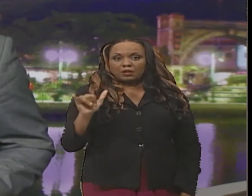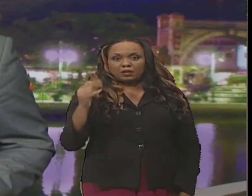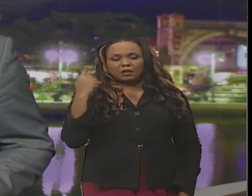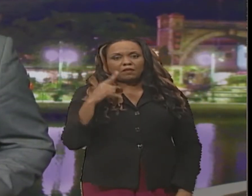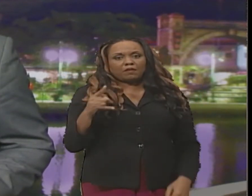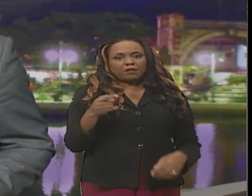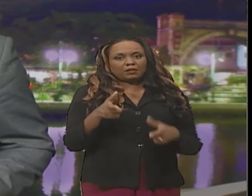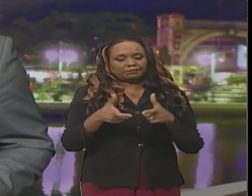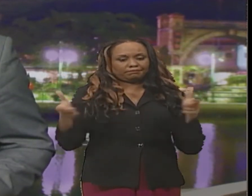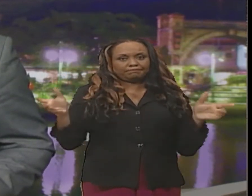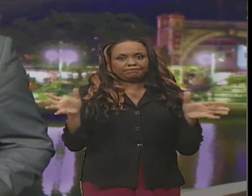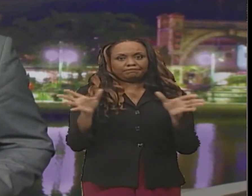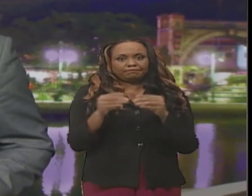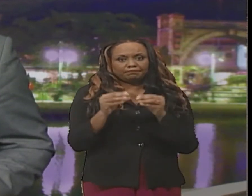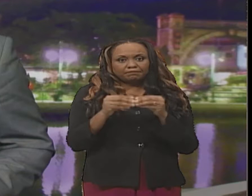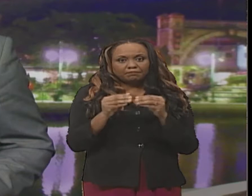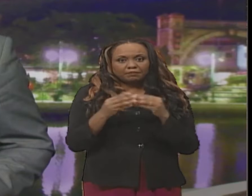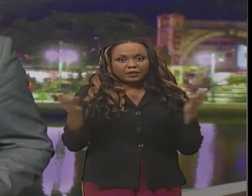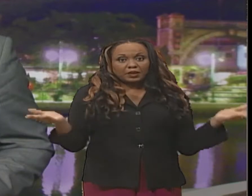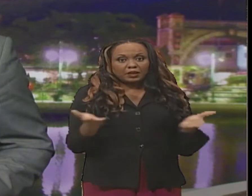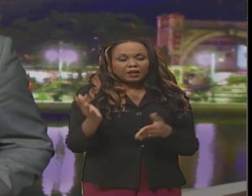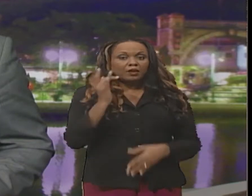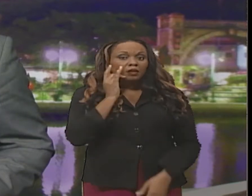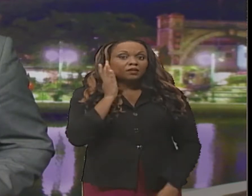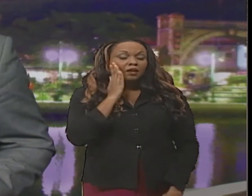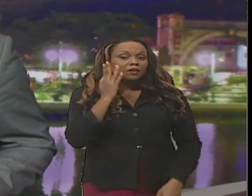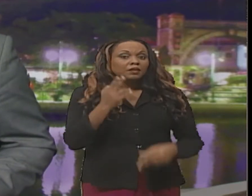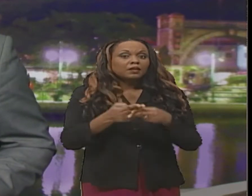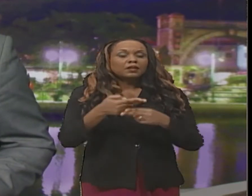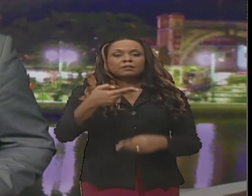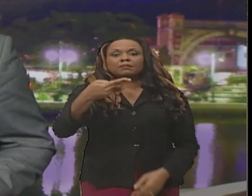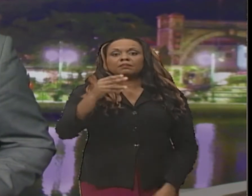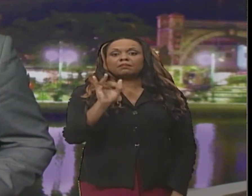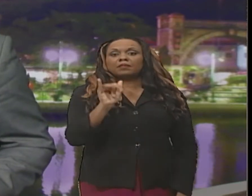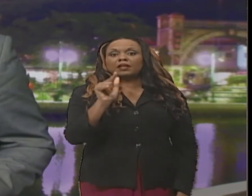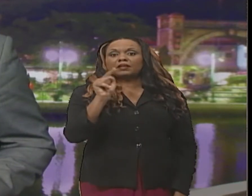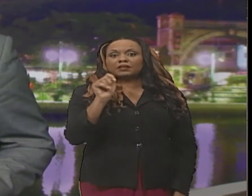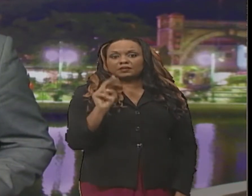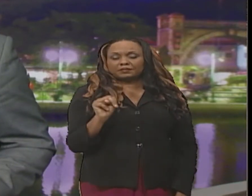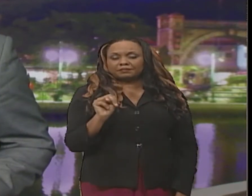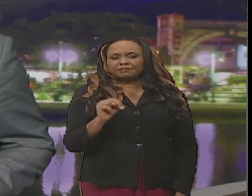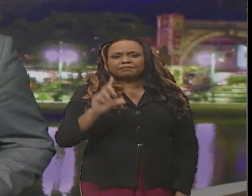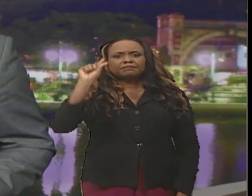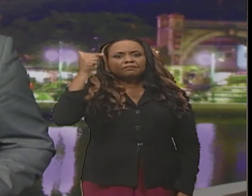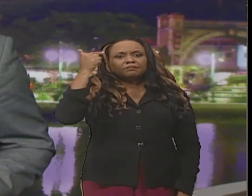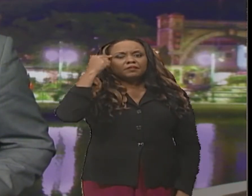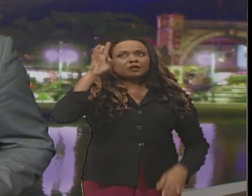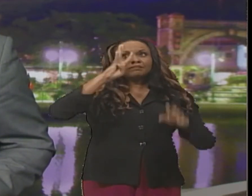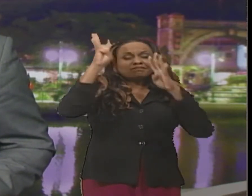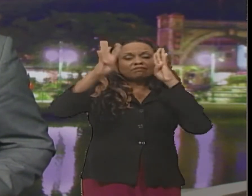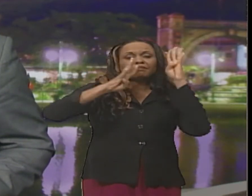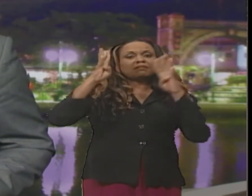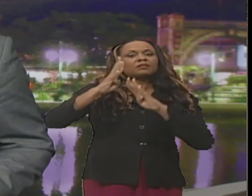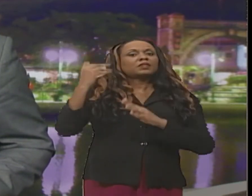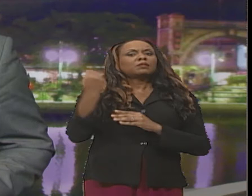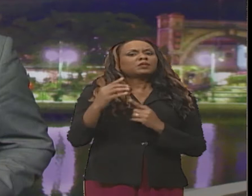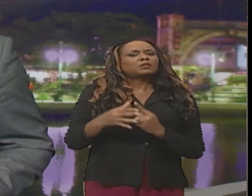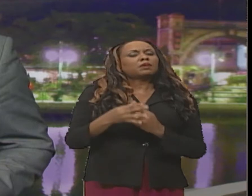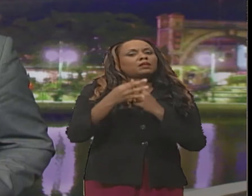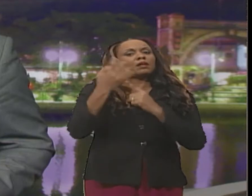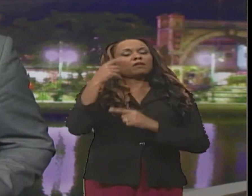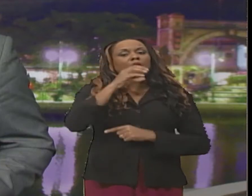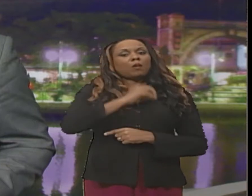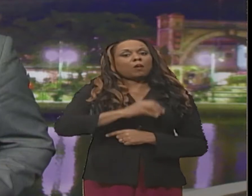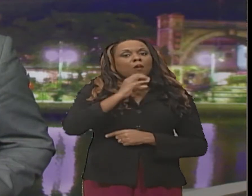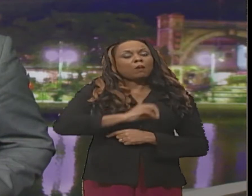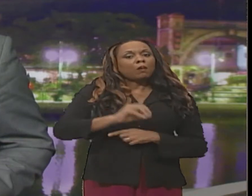on Corporate Governance and Accountability at the Hilton, Barbados. Mr. Strawn added that government had created a special instrument for